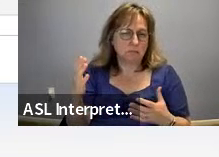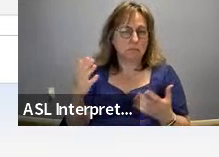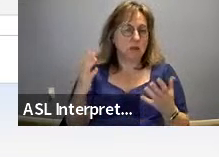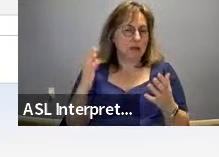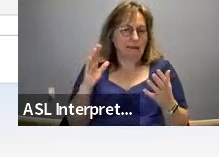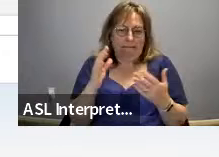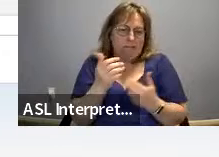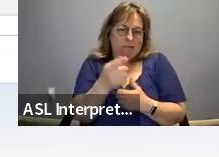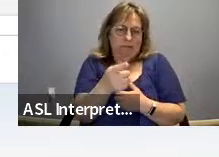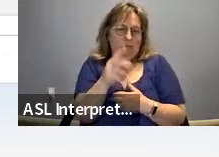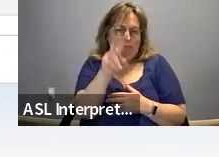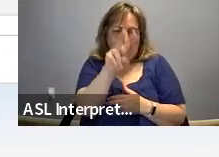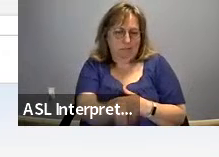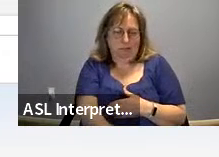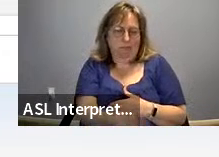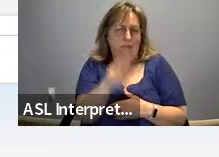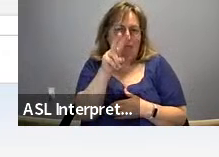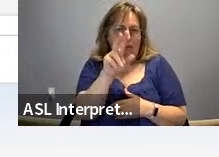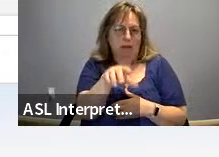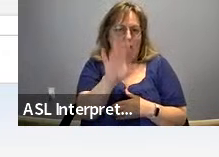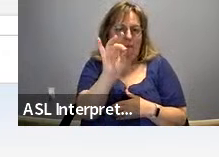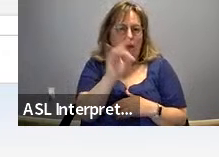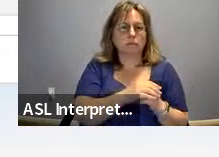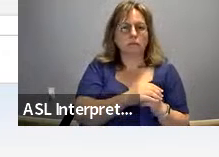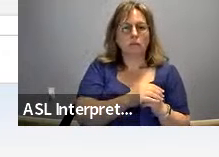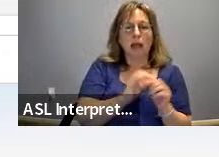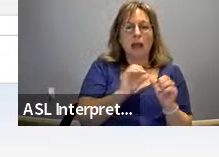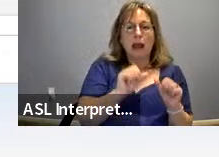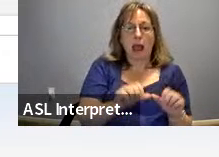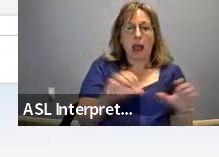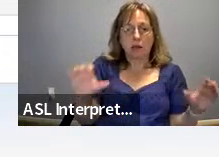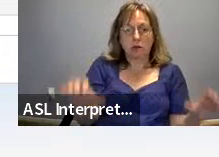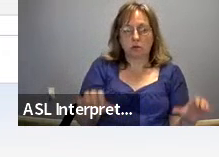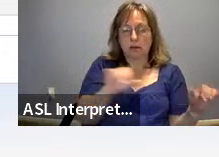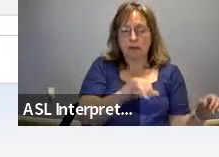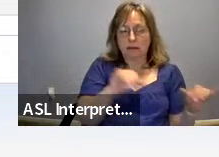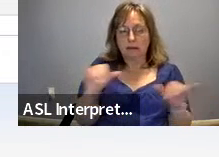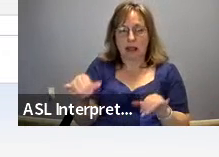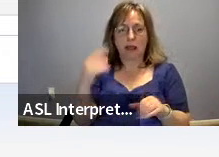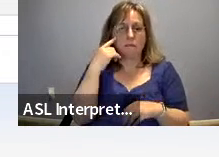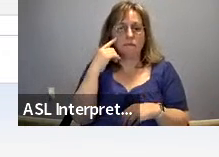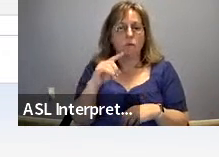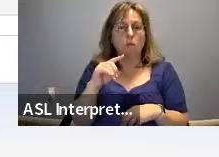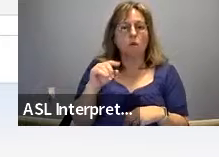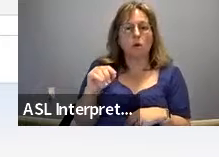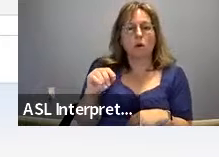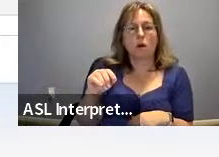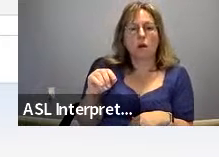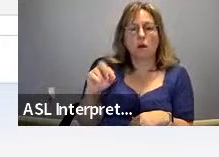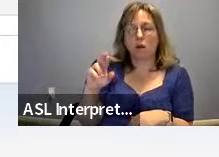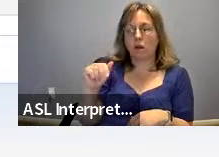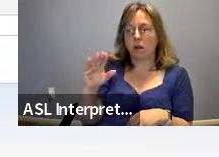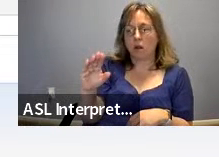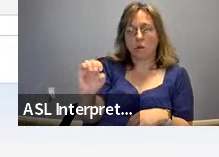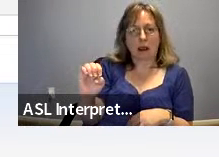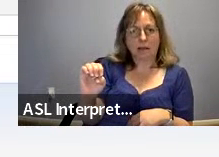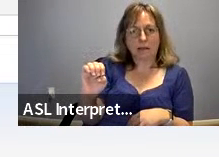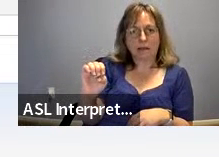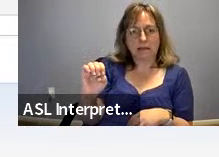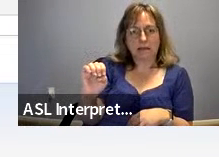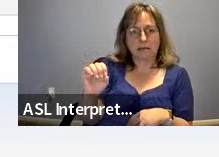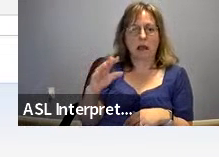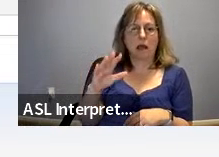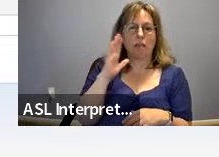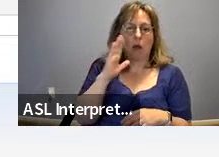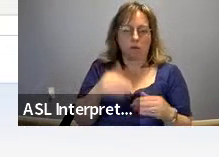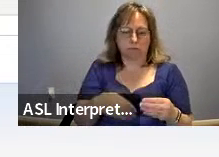Click save. And then I can do the same thing for the state race. Go ahead and select a race. And that'll open